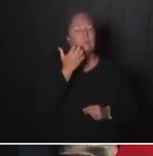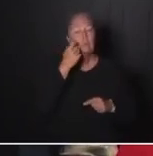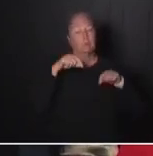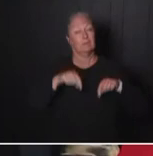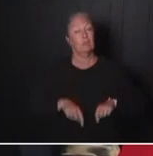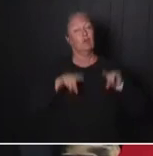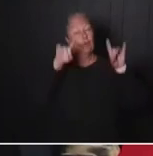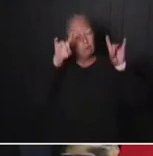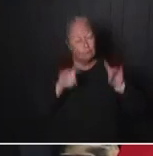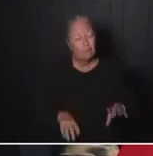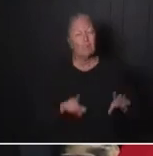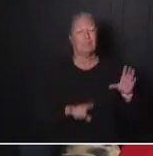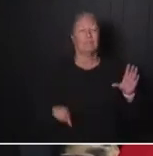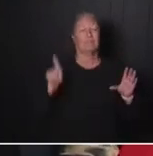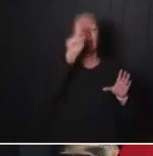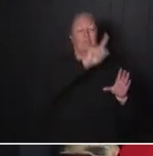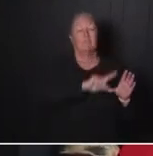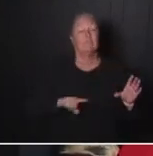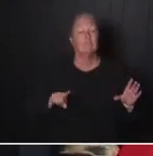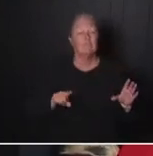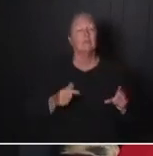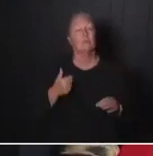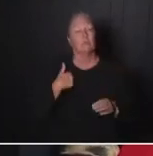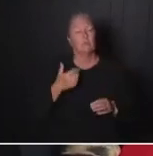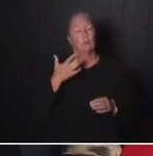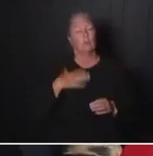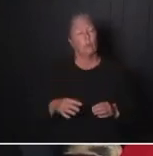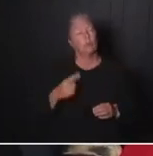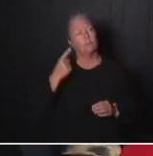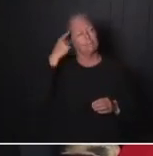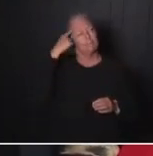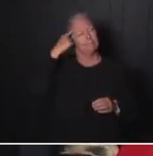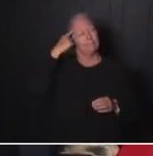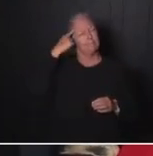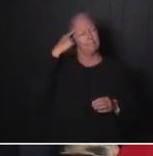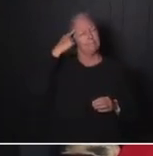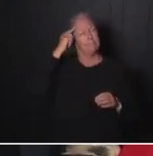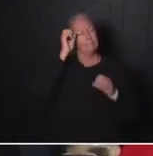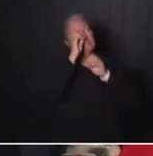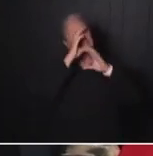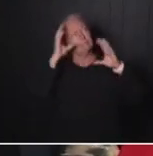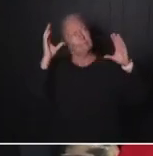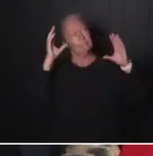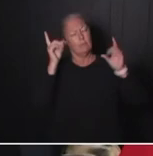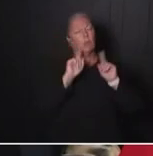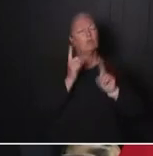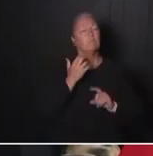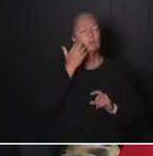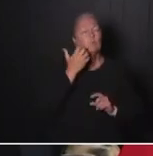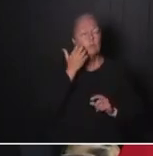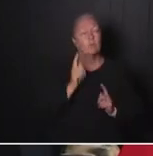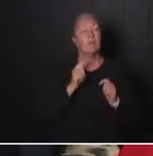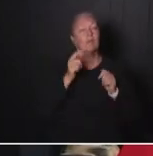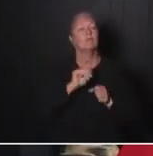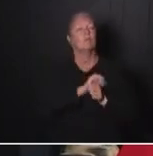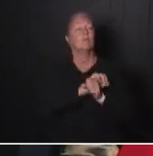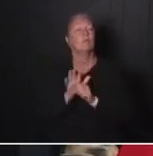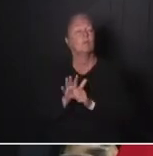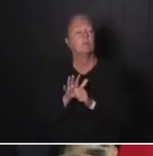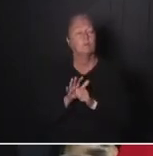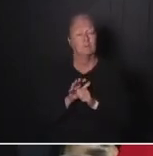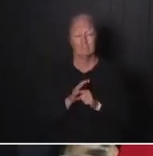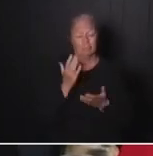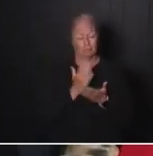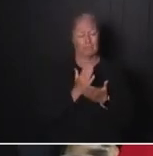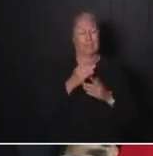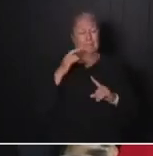to take this moment, which is about reimagining Australia's future coming out of COVID, perhaps a more significant moment to do that than at